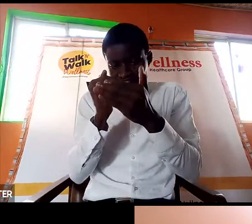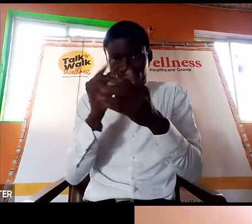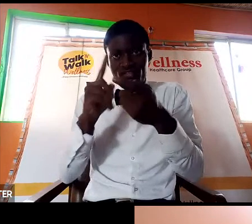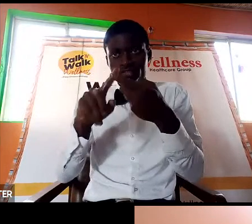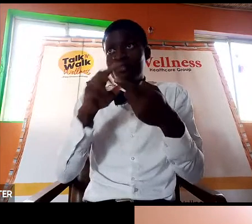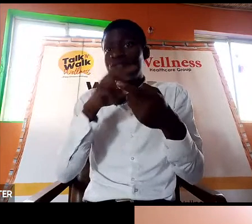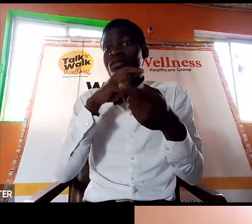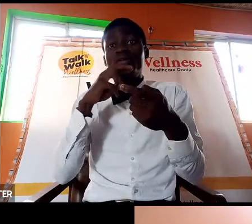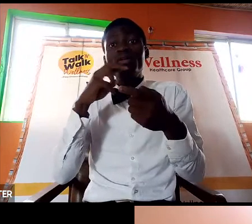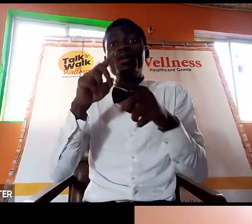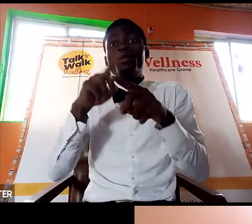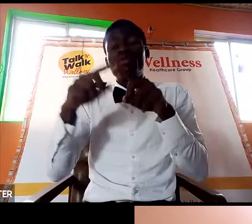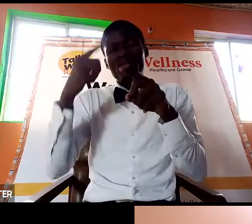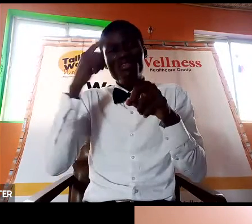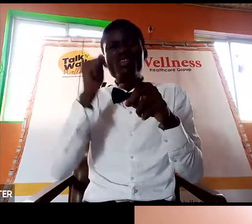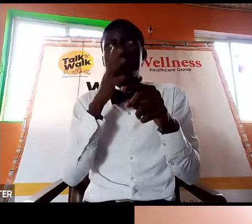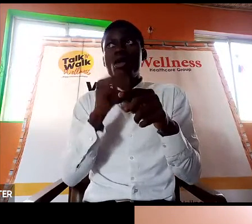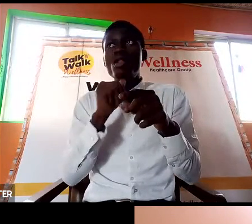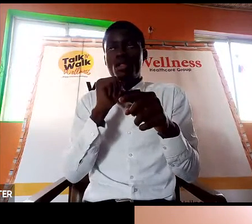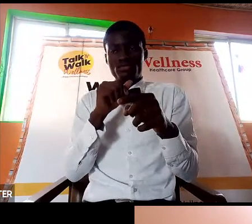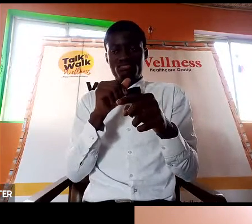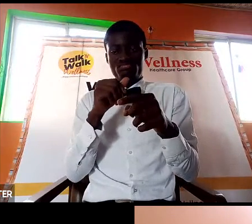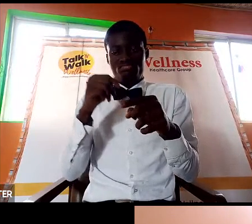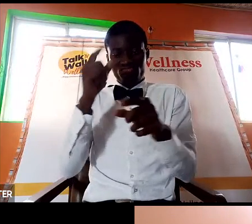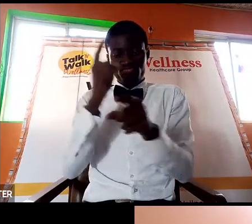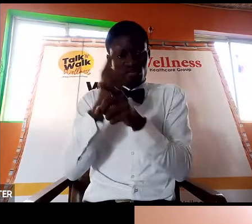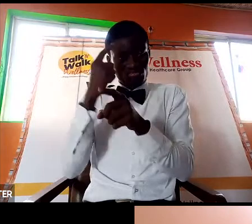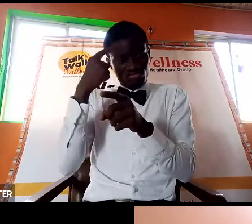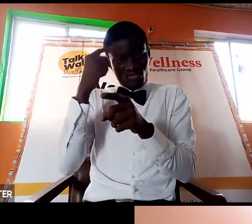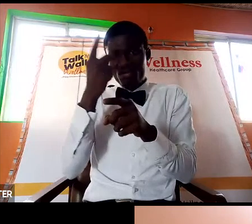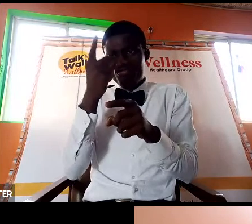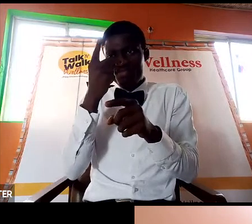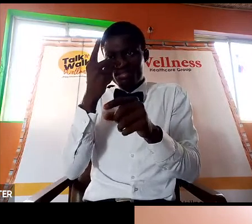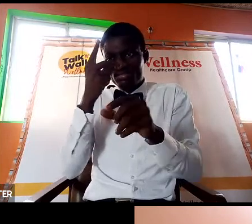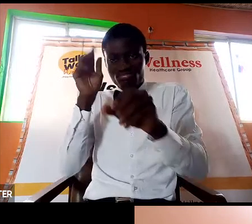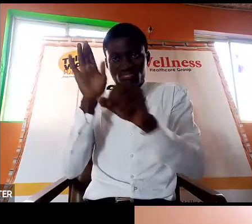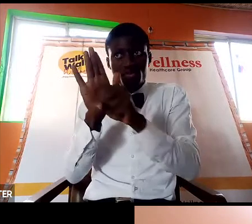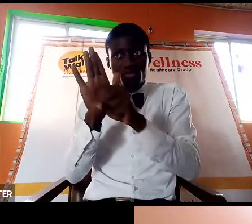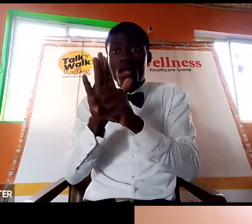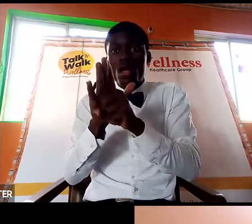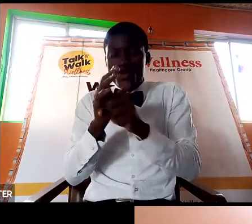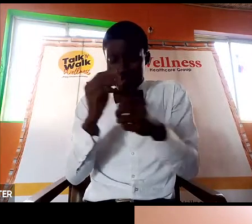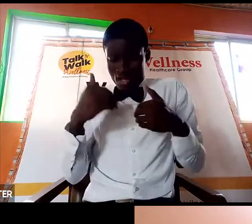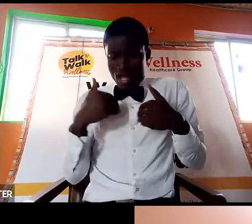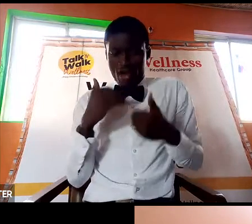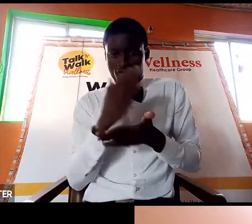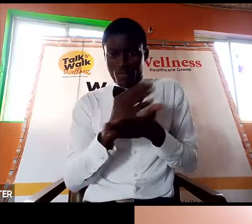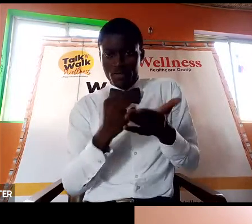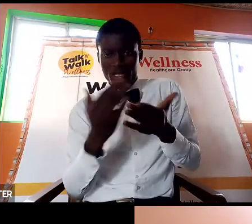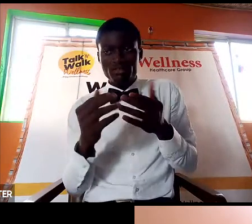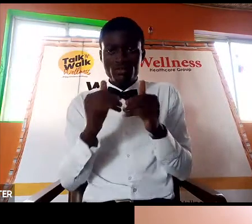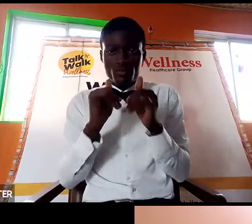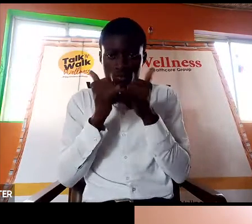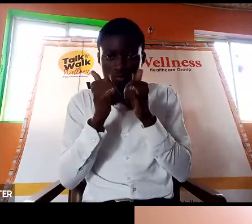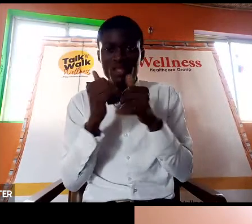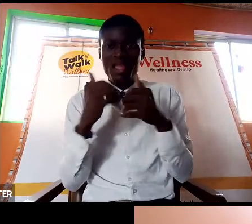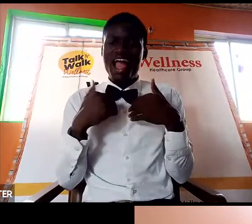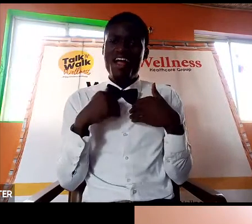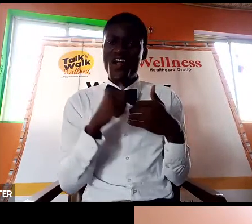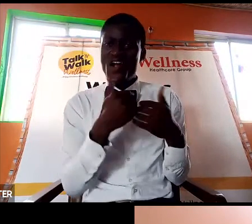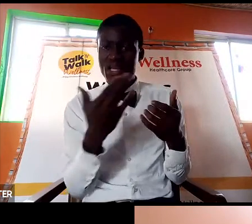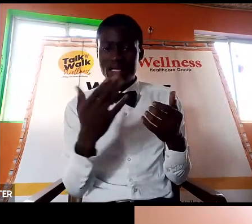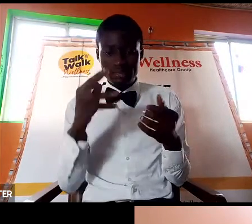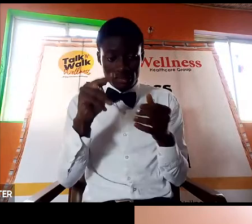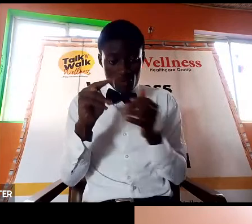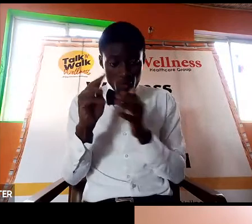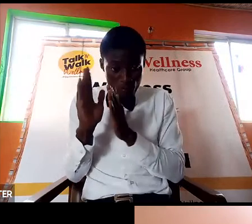It's those other things that you do. It's not when you serve the meal. It's those preparation before the meal comes